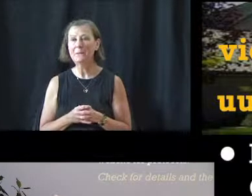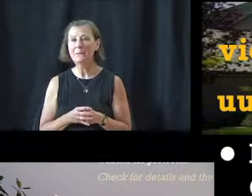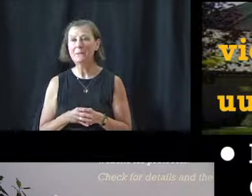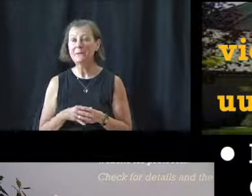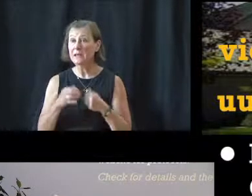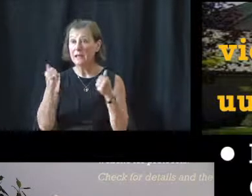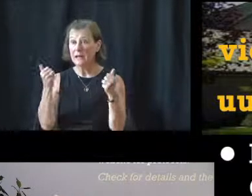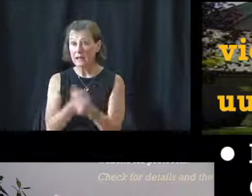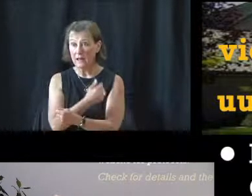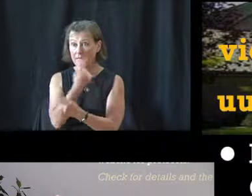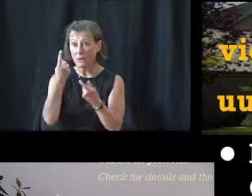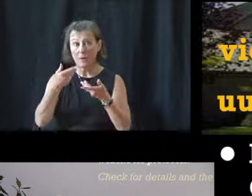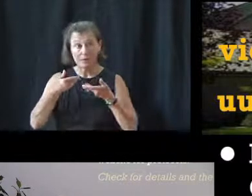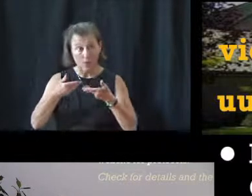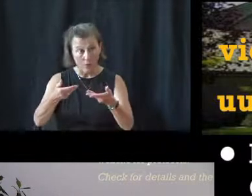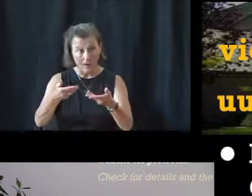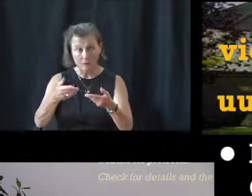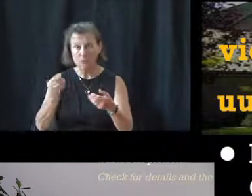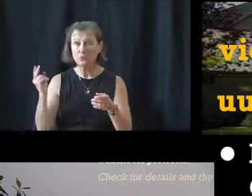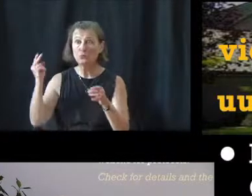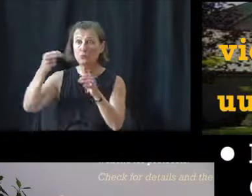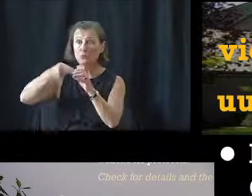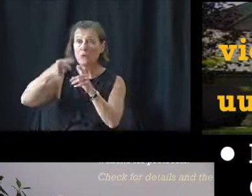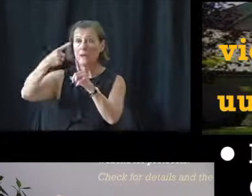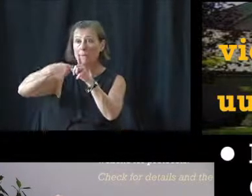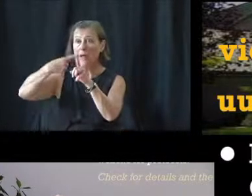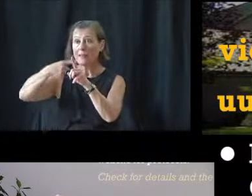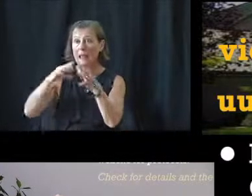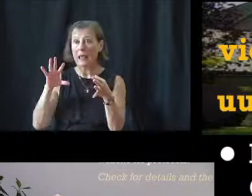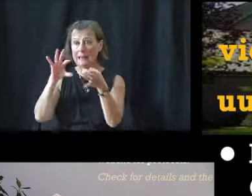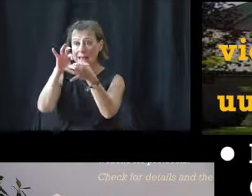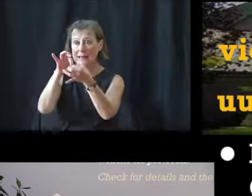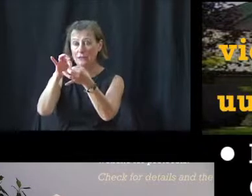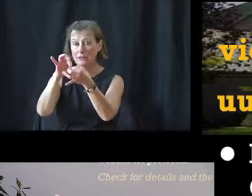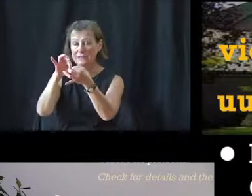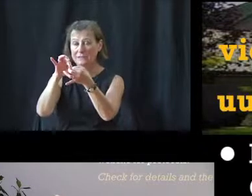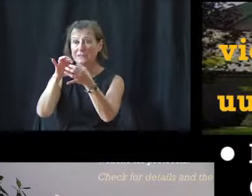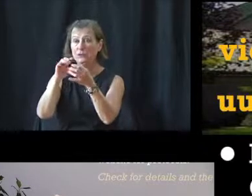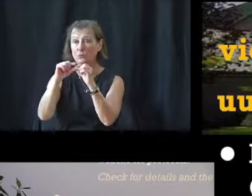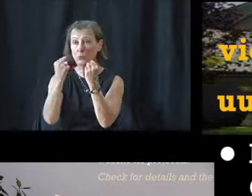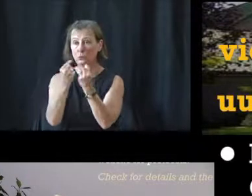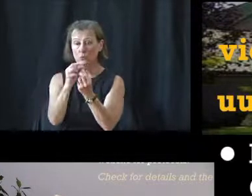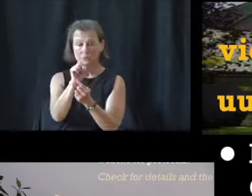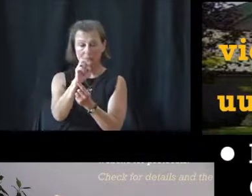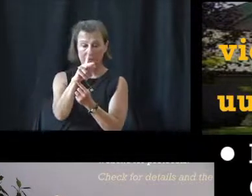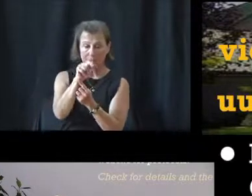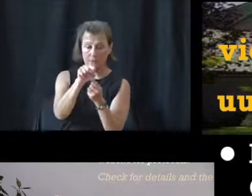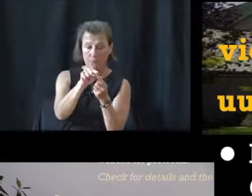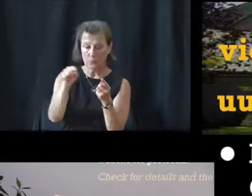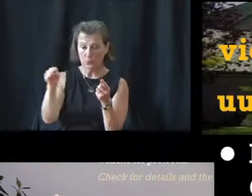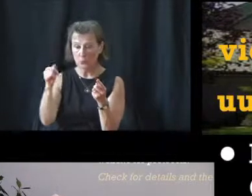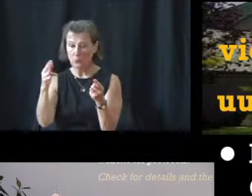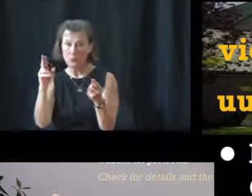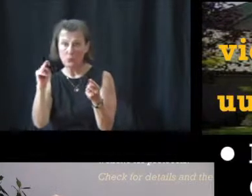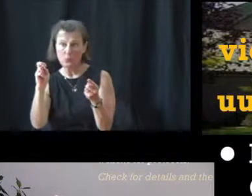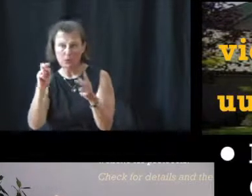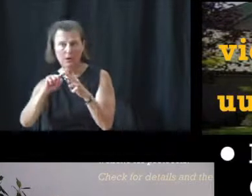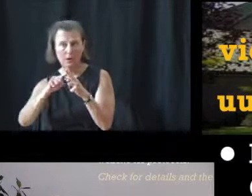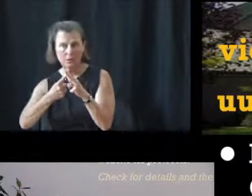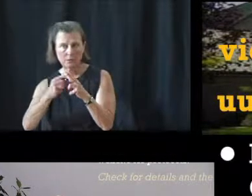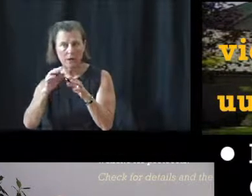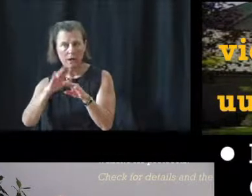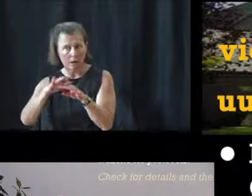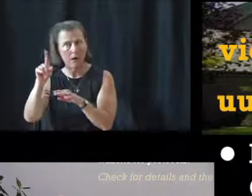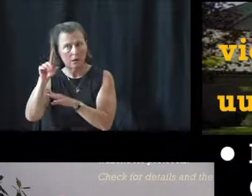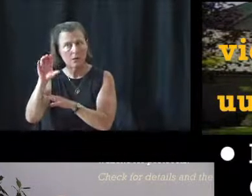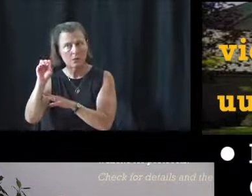Everyone is welcome to join a monthly connections group September through June, starting on